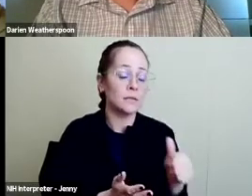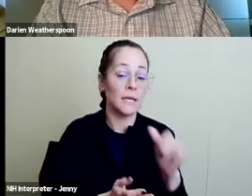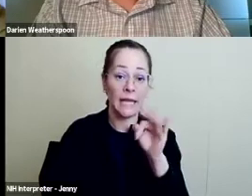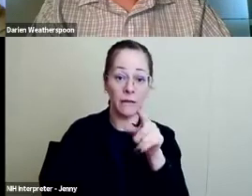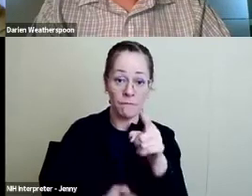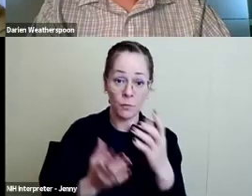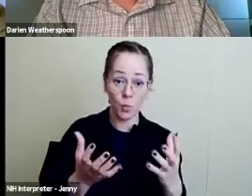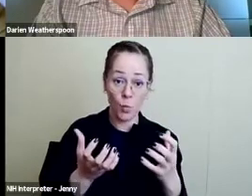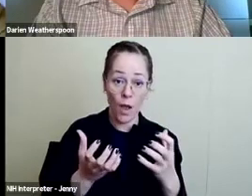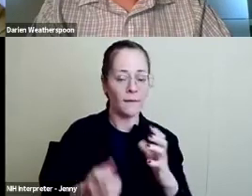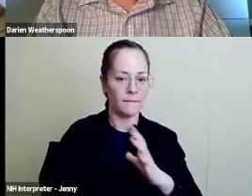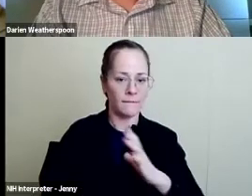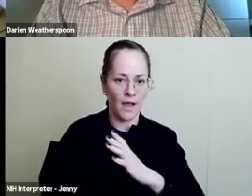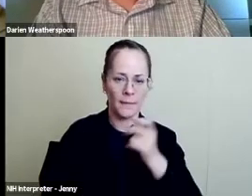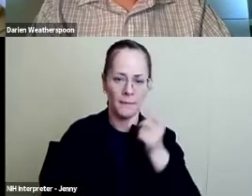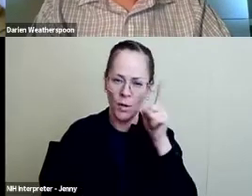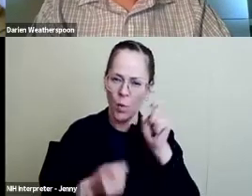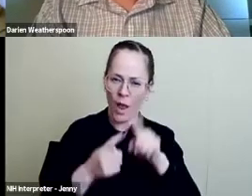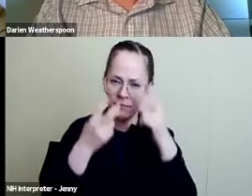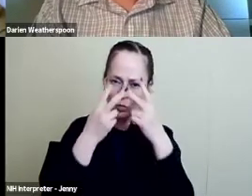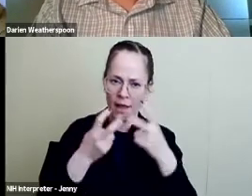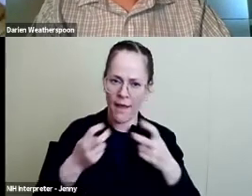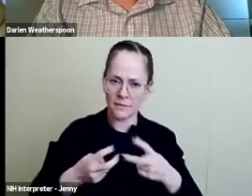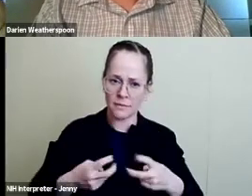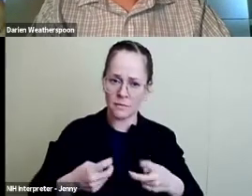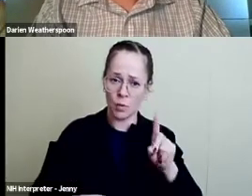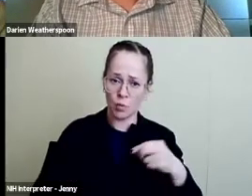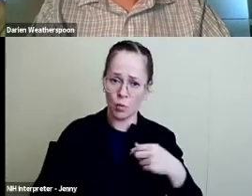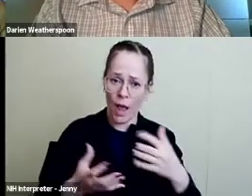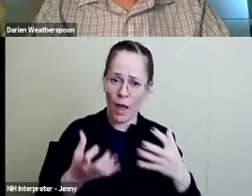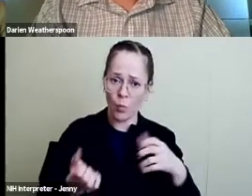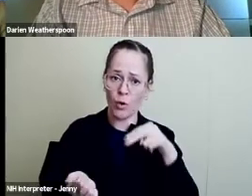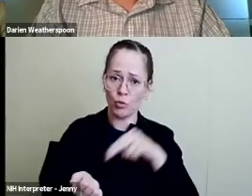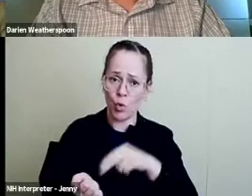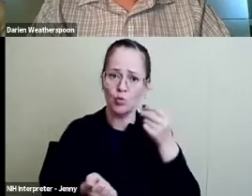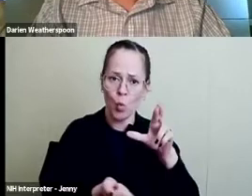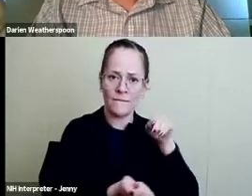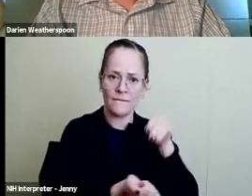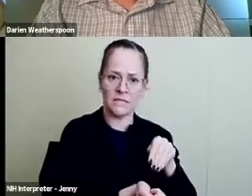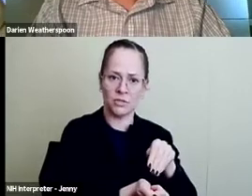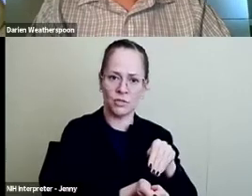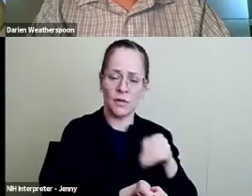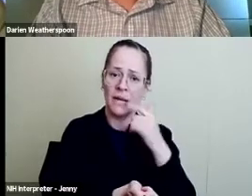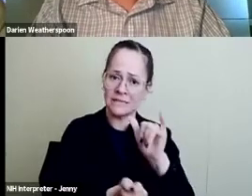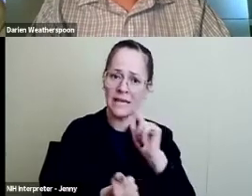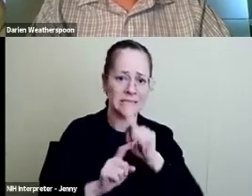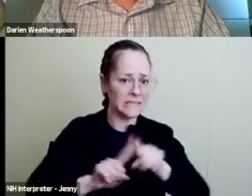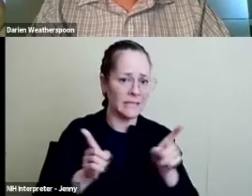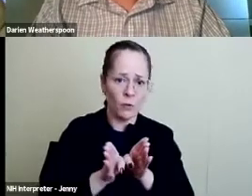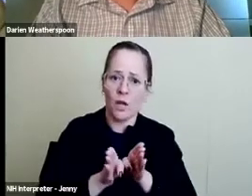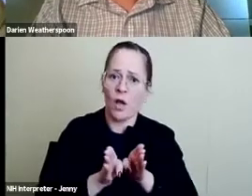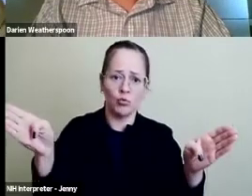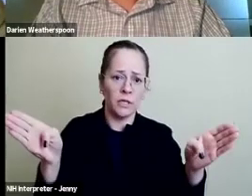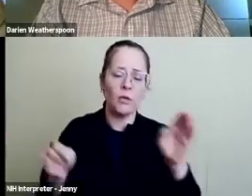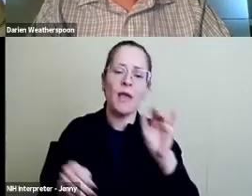yourself whether you want to be a nurse or whether you want to be a physician, because they're distinct careers, right? And it's okay for that transition and